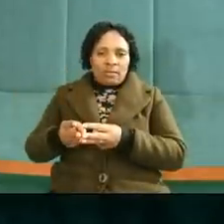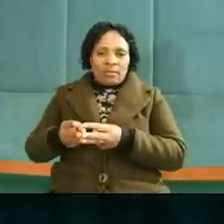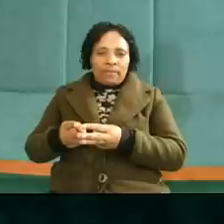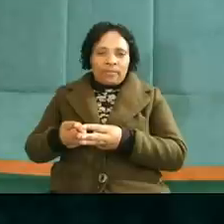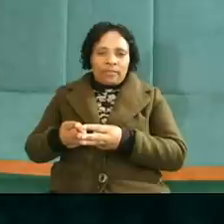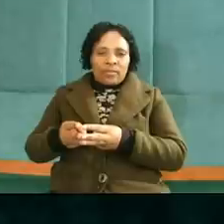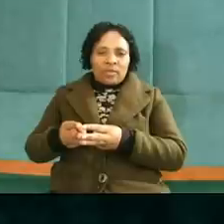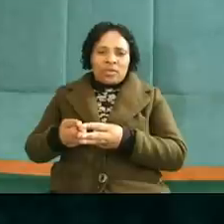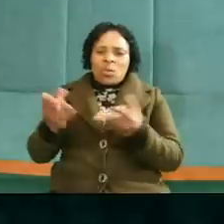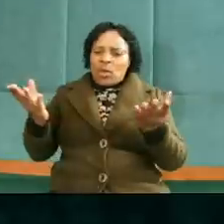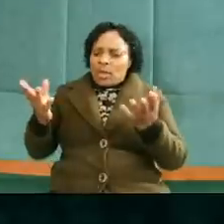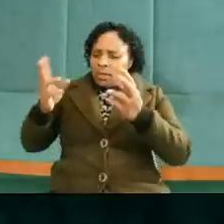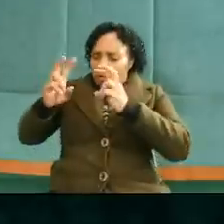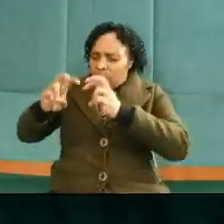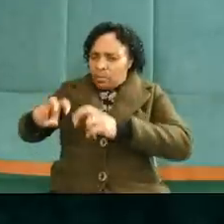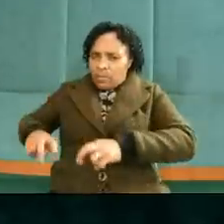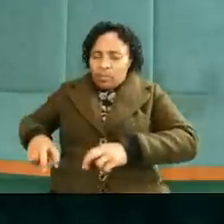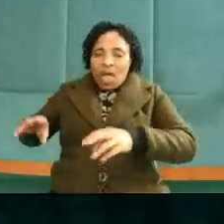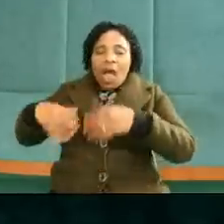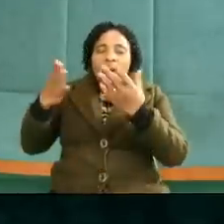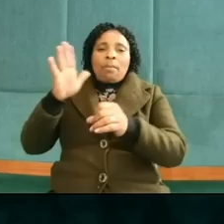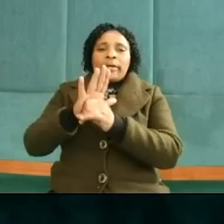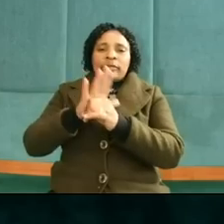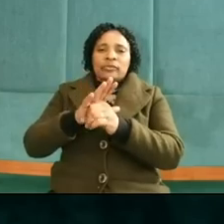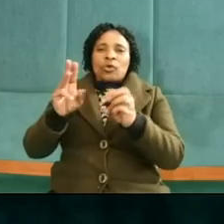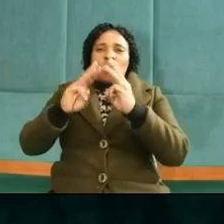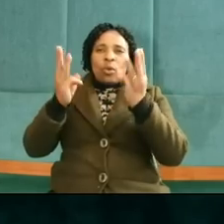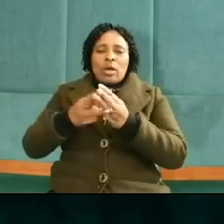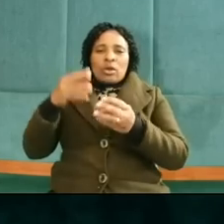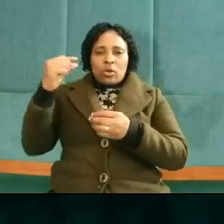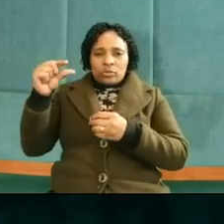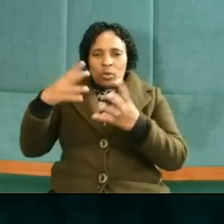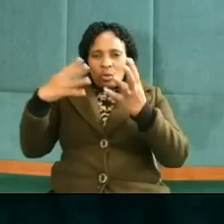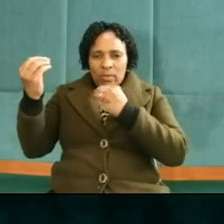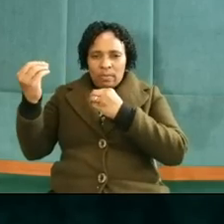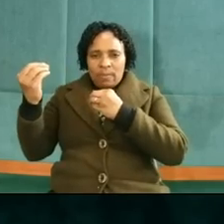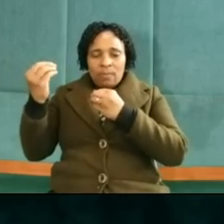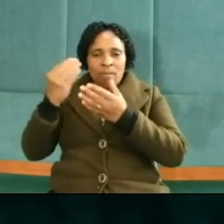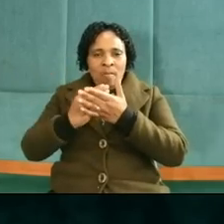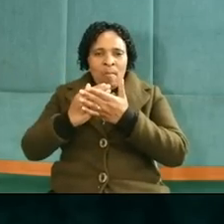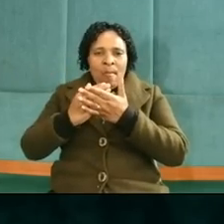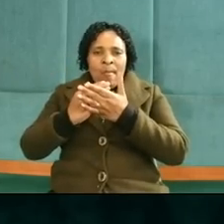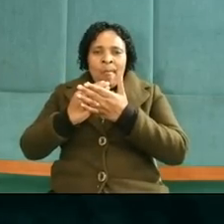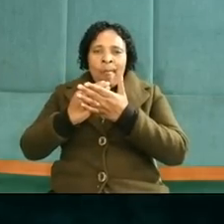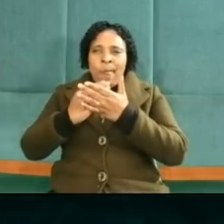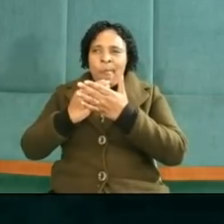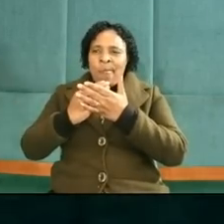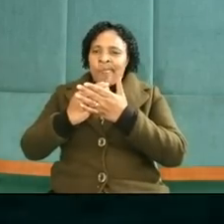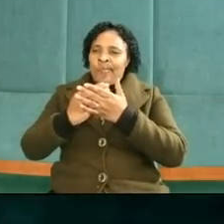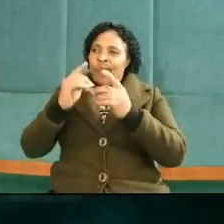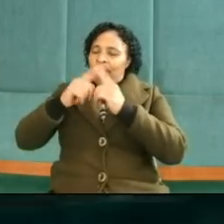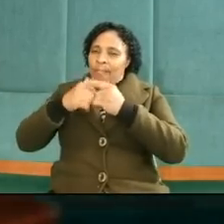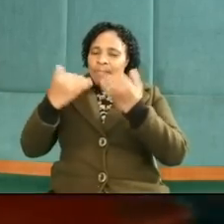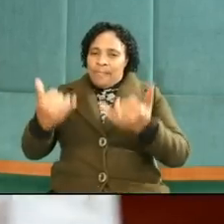by tracking how much of the world has the gospel gone. Does that make sense? Yes, yes, yes, yes. If we